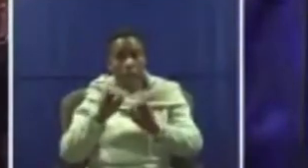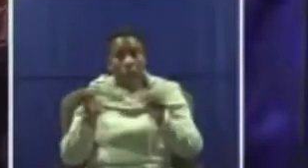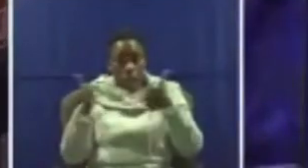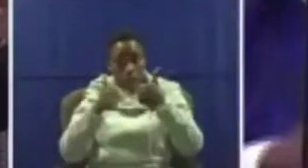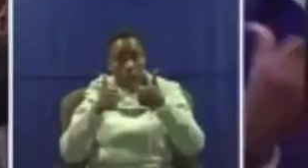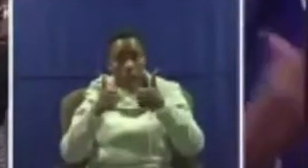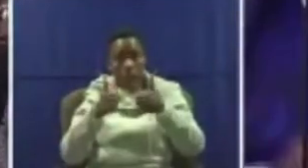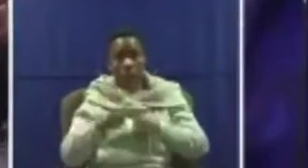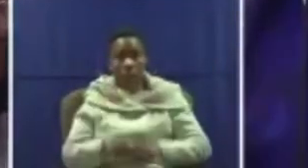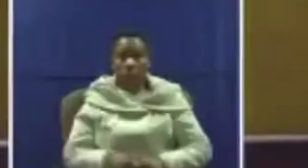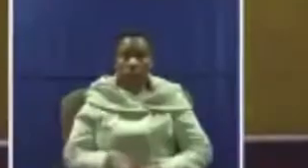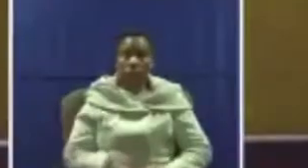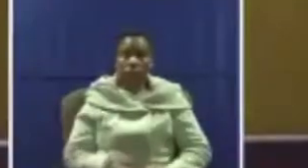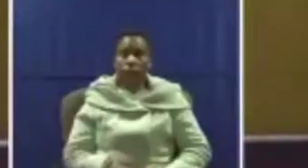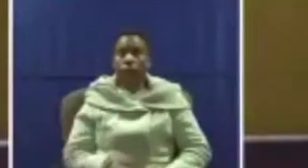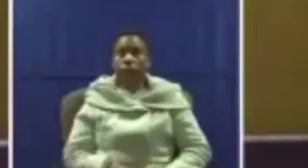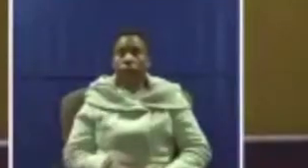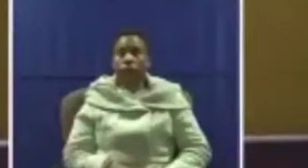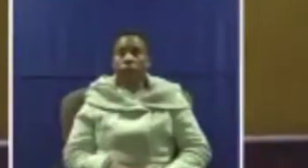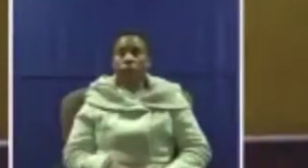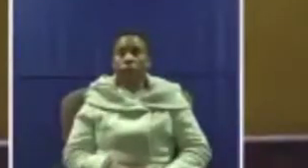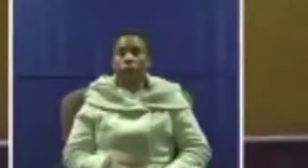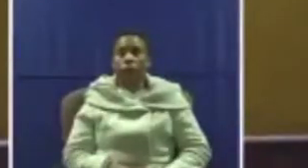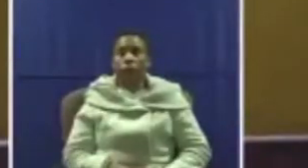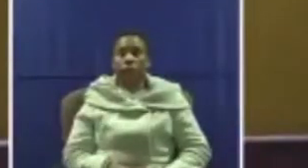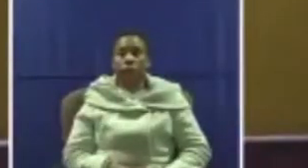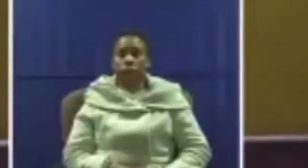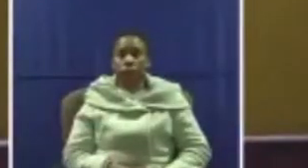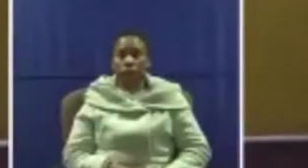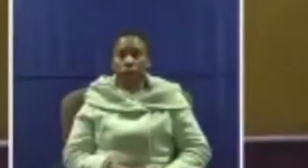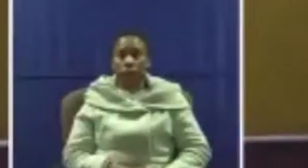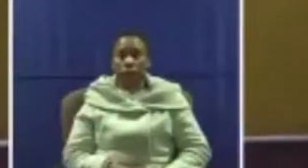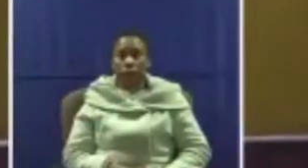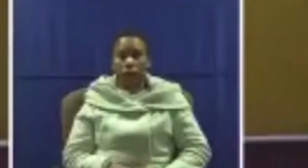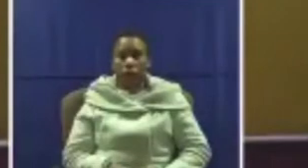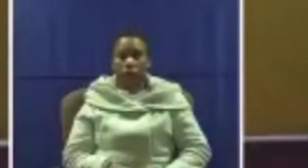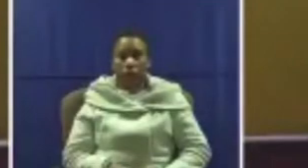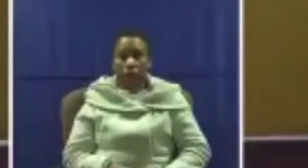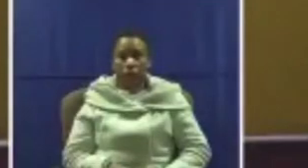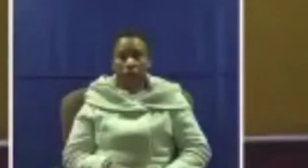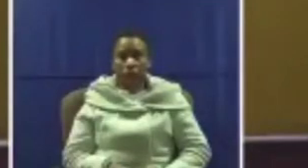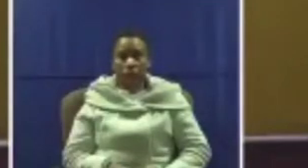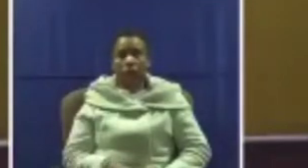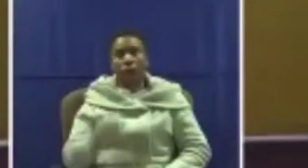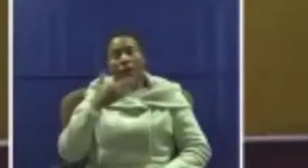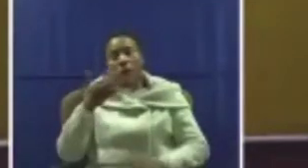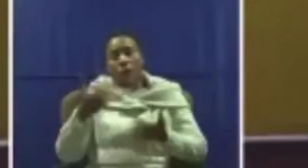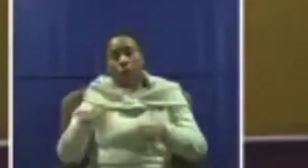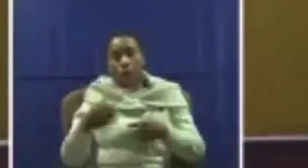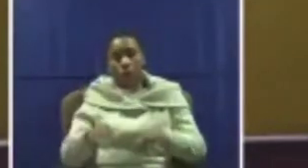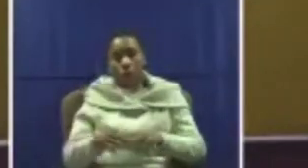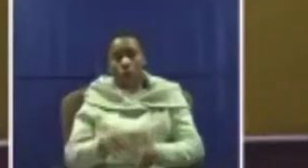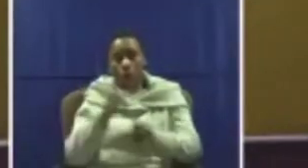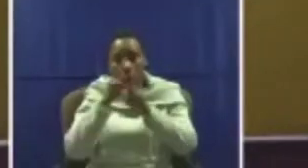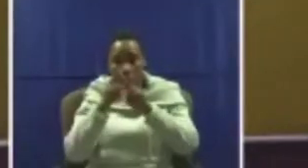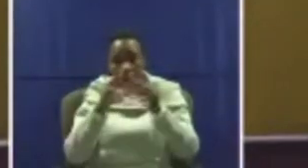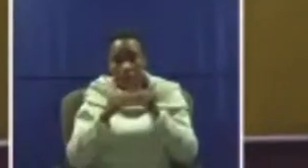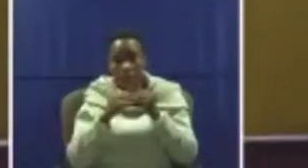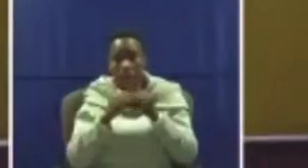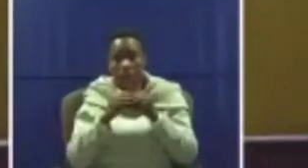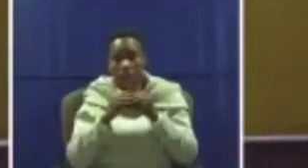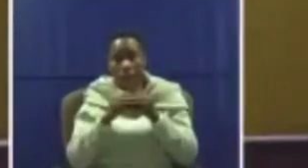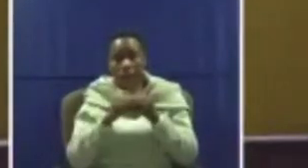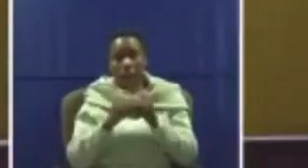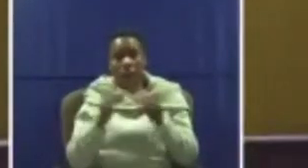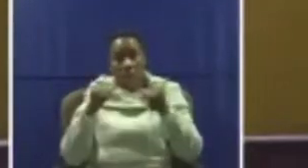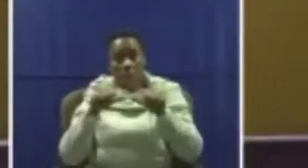Okay. At least you must not come. Thank you very much. Honorable members,